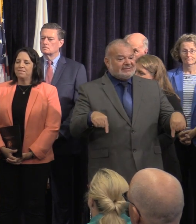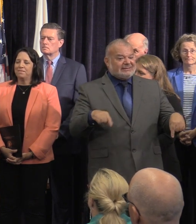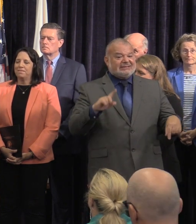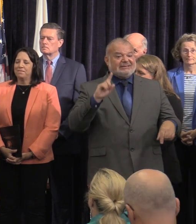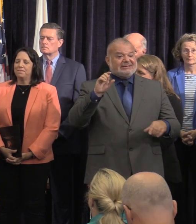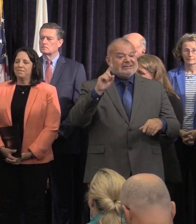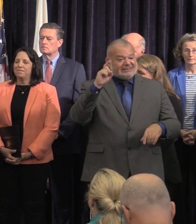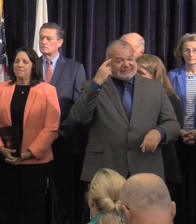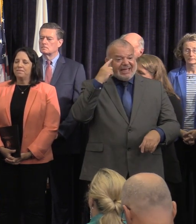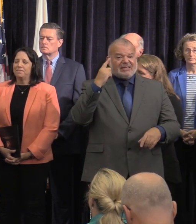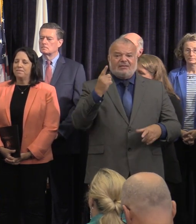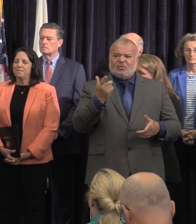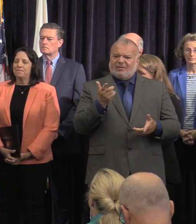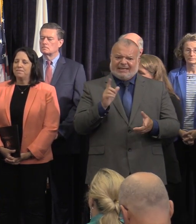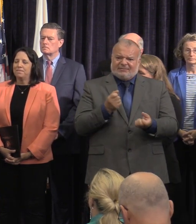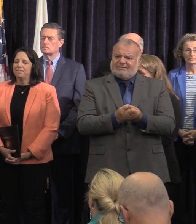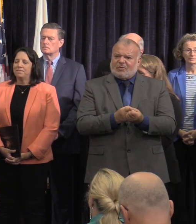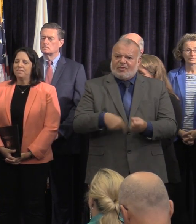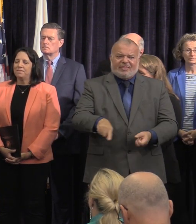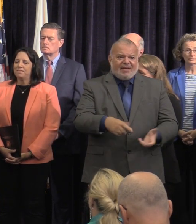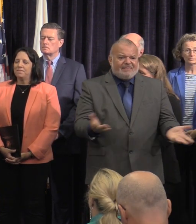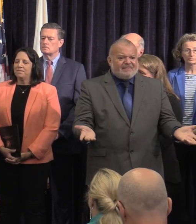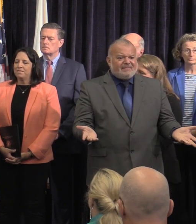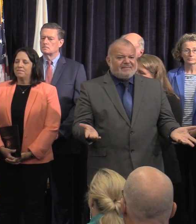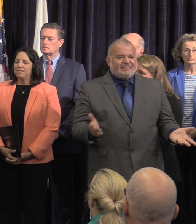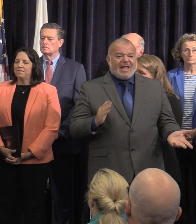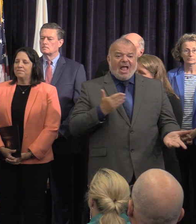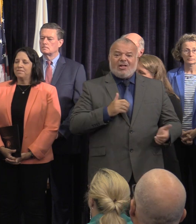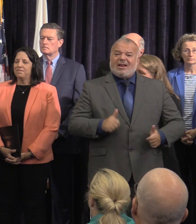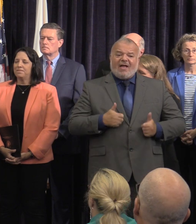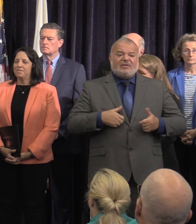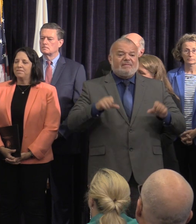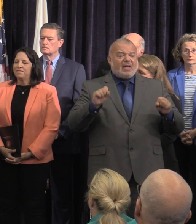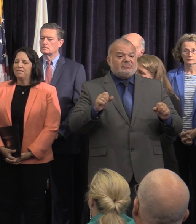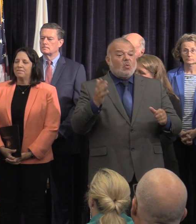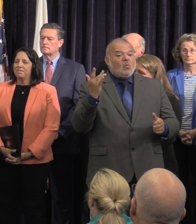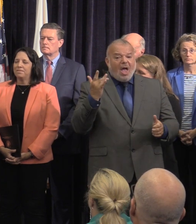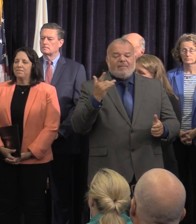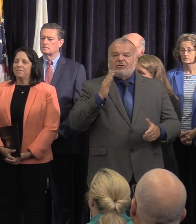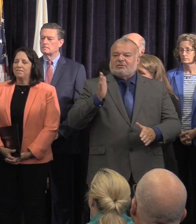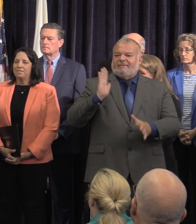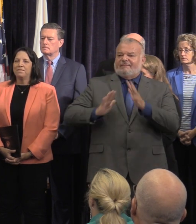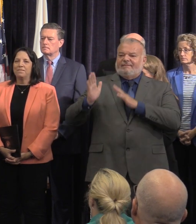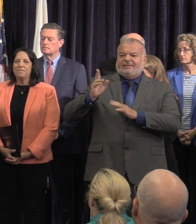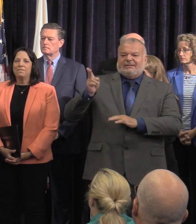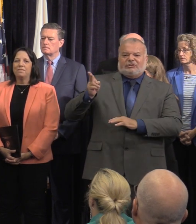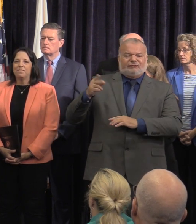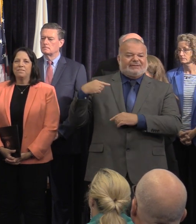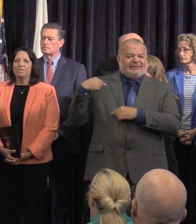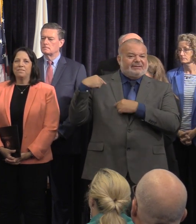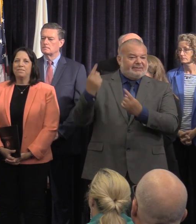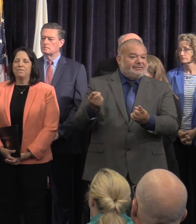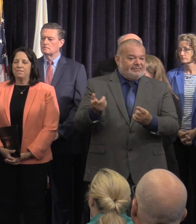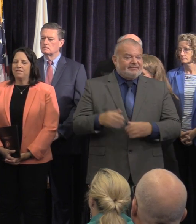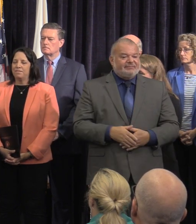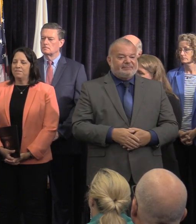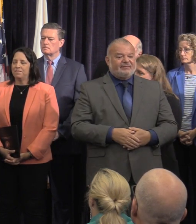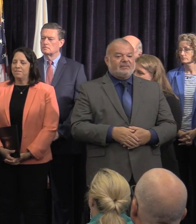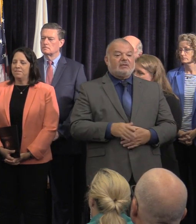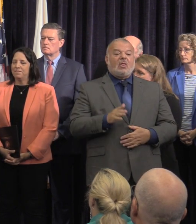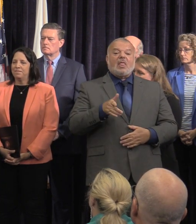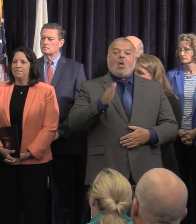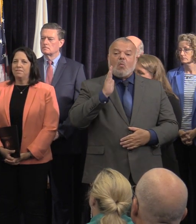possible. And we must realize that these are also qualities and the people who will help build our